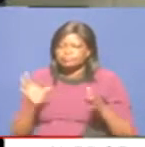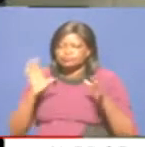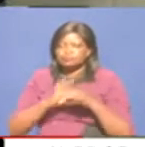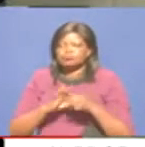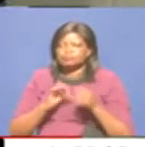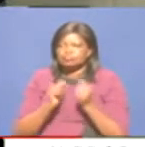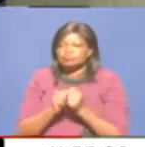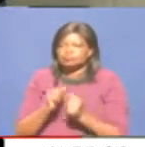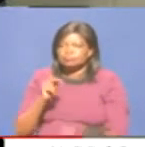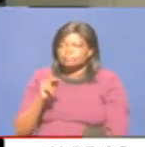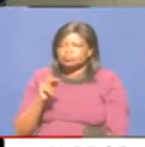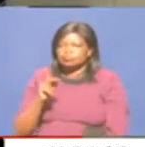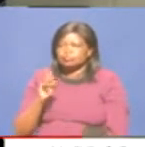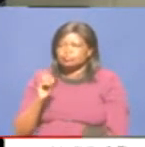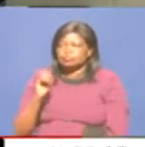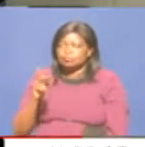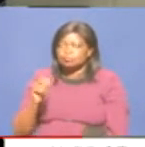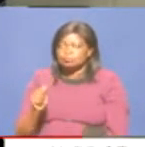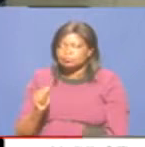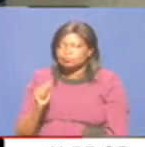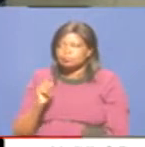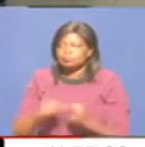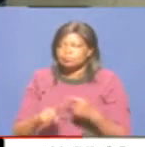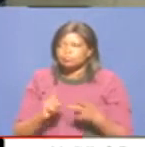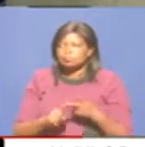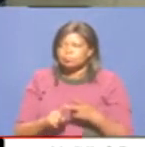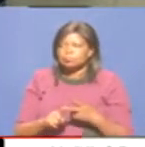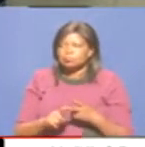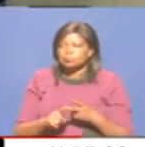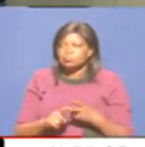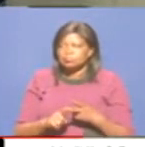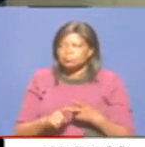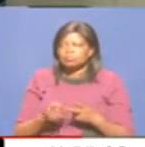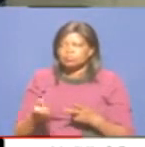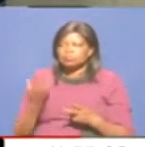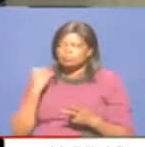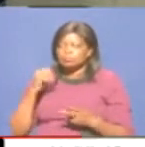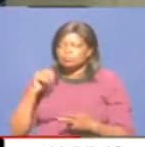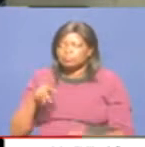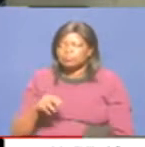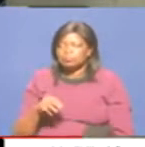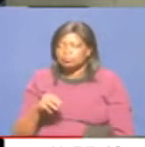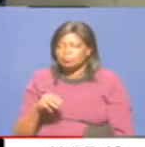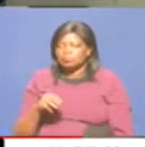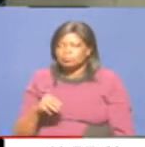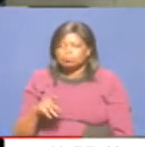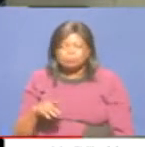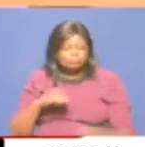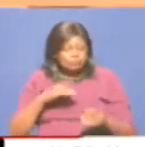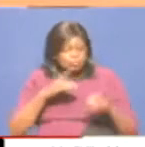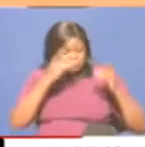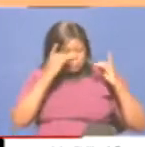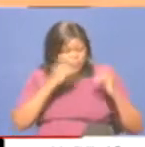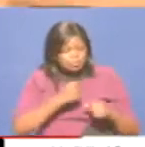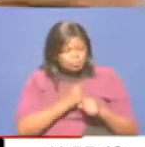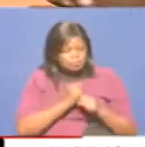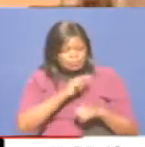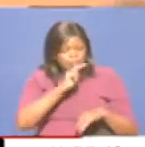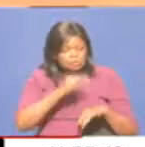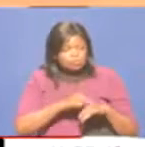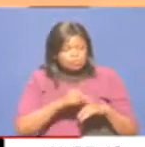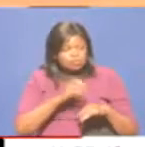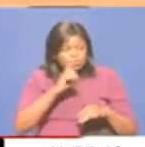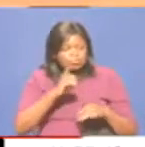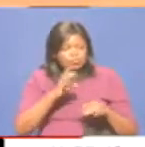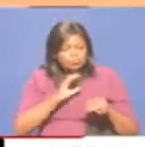Are you merging with perhaps a former premier? Or those decisions are made by the National Executive Committee. Okay, fine. But okay.